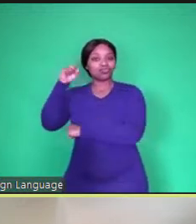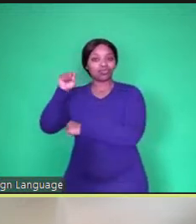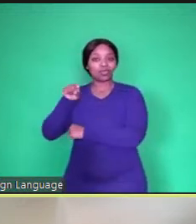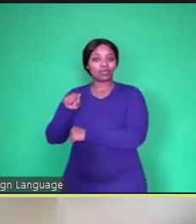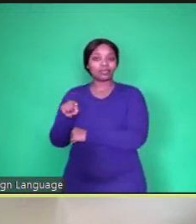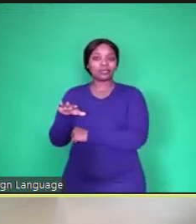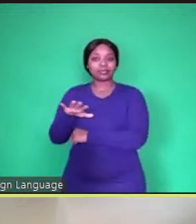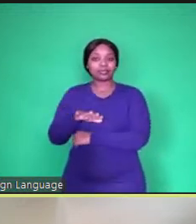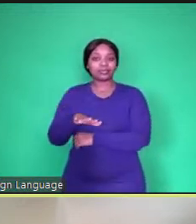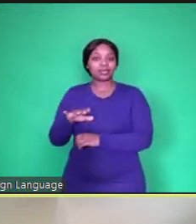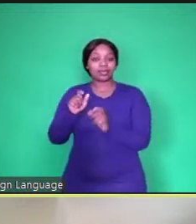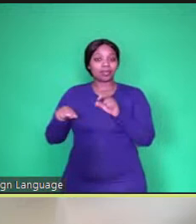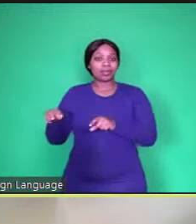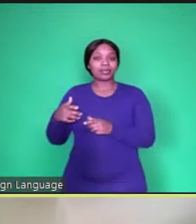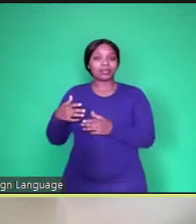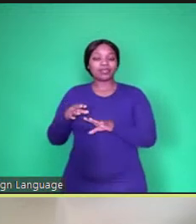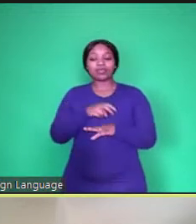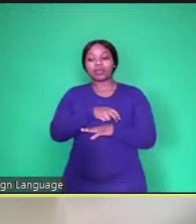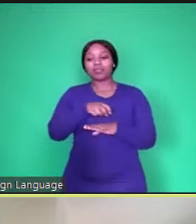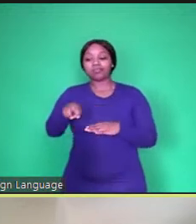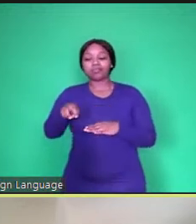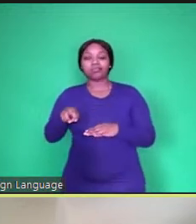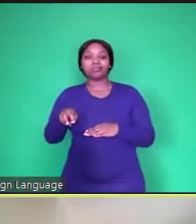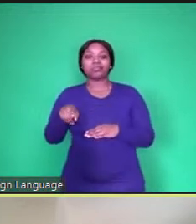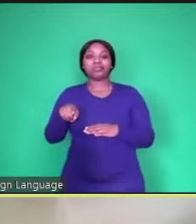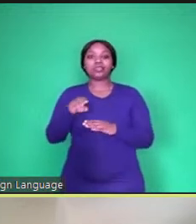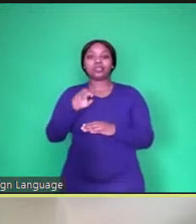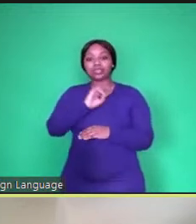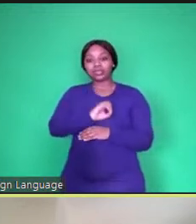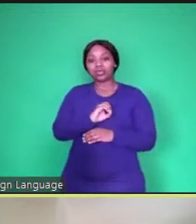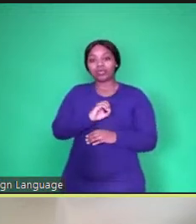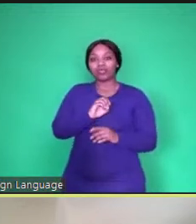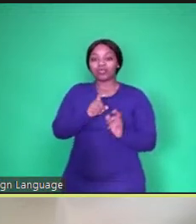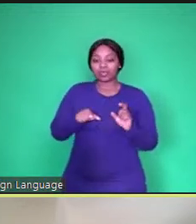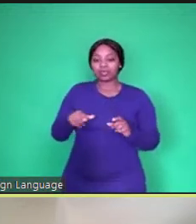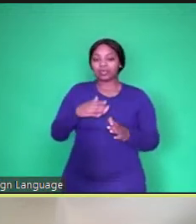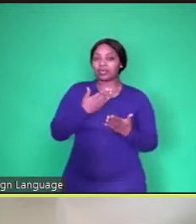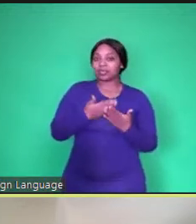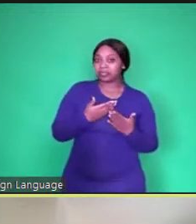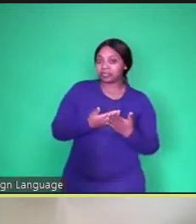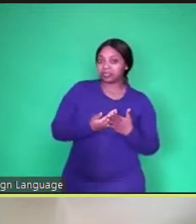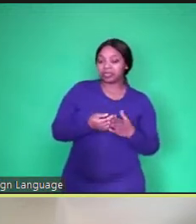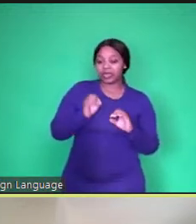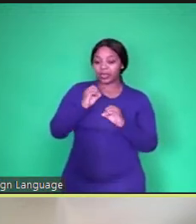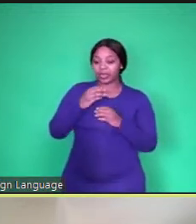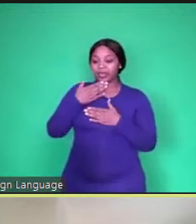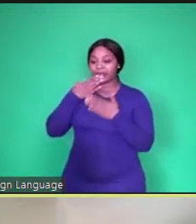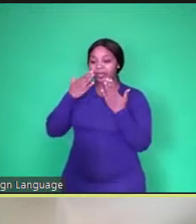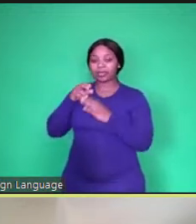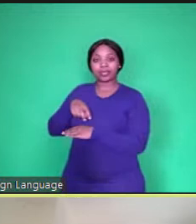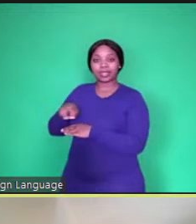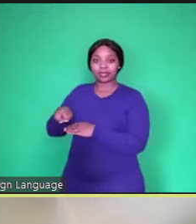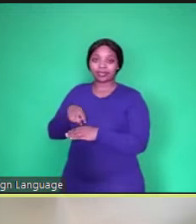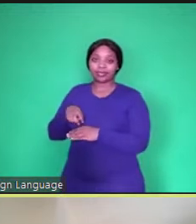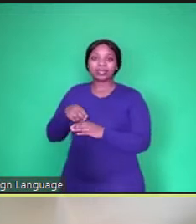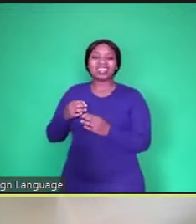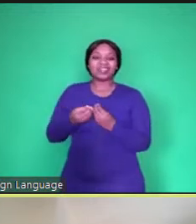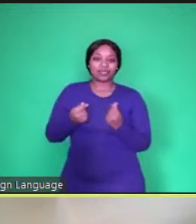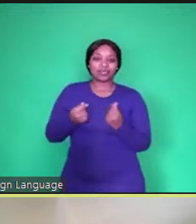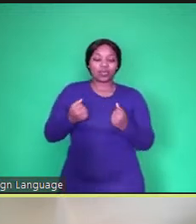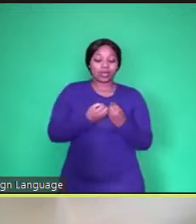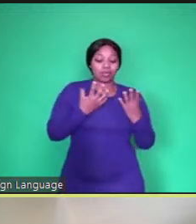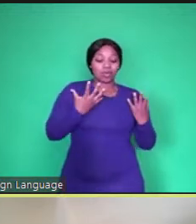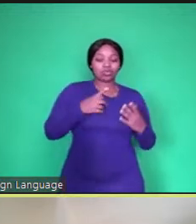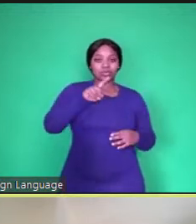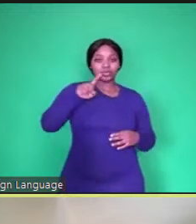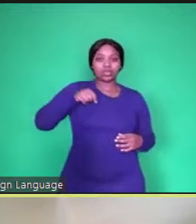have migrated, zero not moved, possibly these non-migrants. Very few, I mean, most of them are females, but